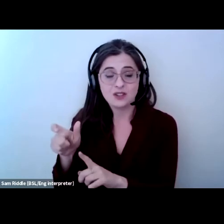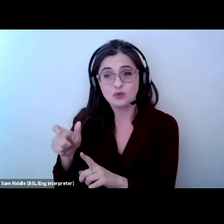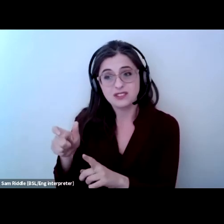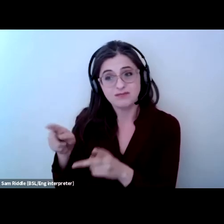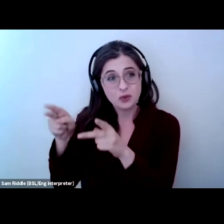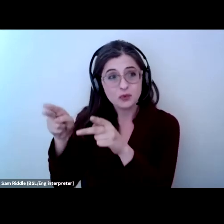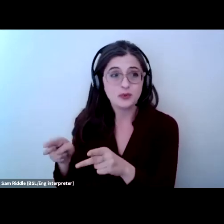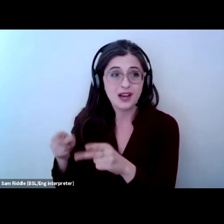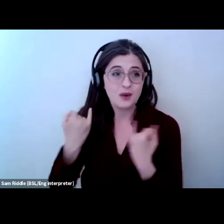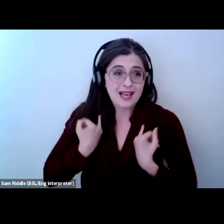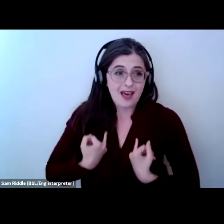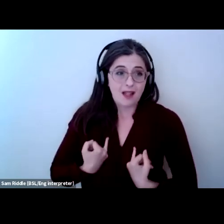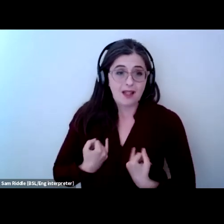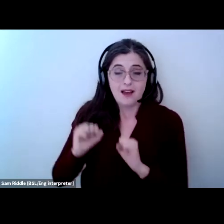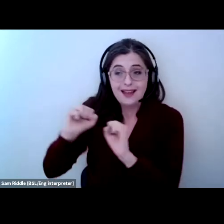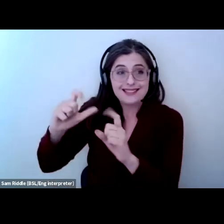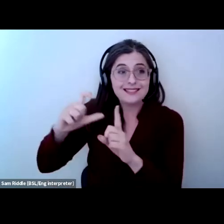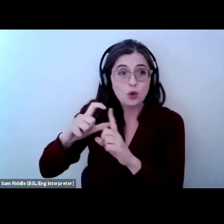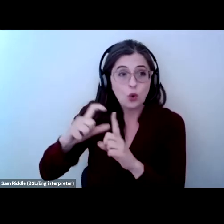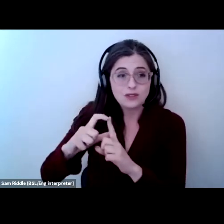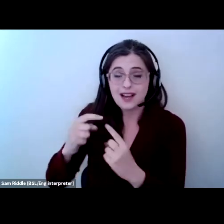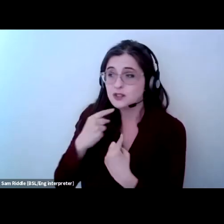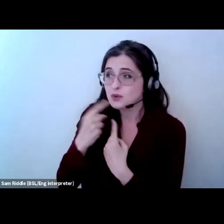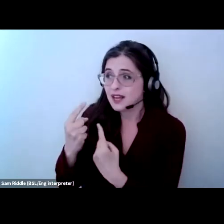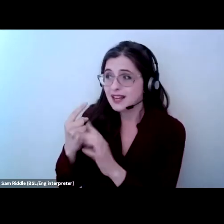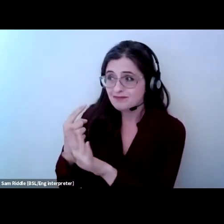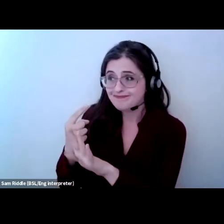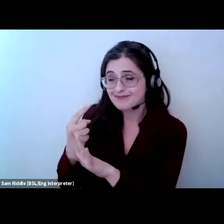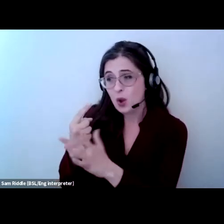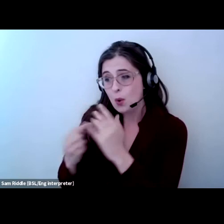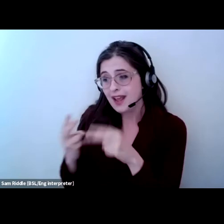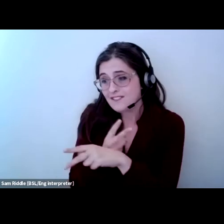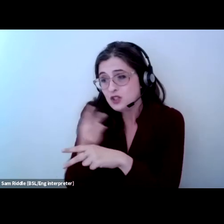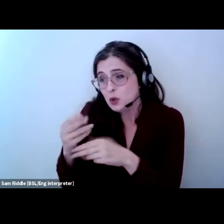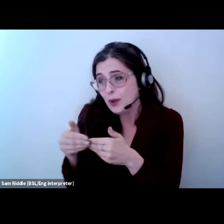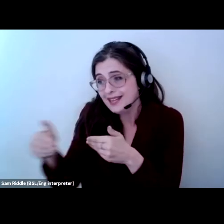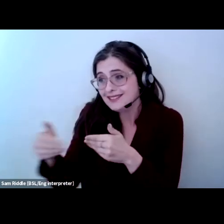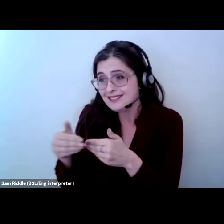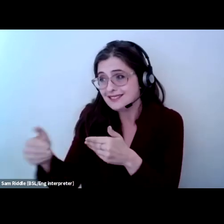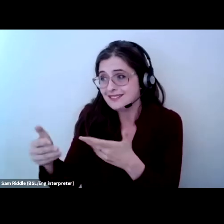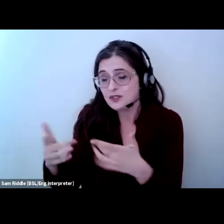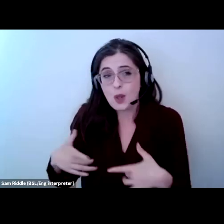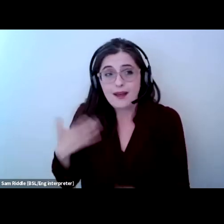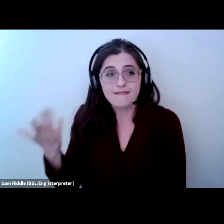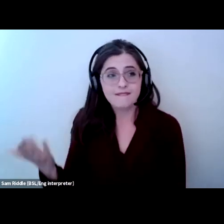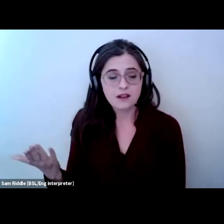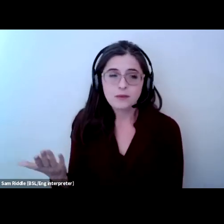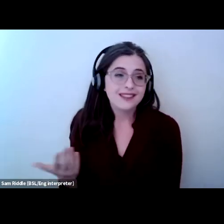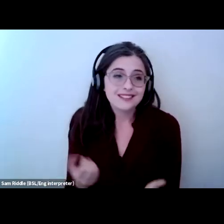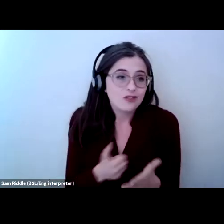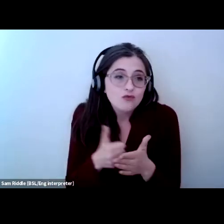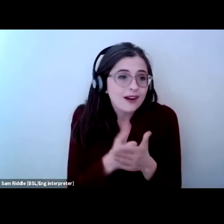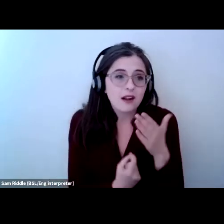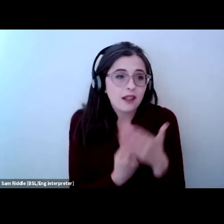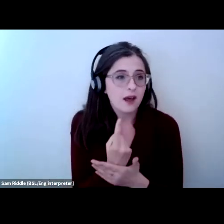and his daughter had to tell her father that he only had 2 weeks to live. And this continually happens. We find